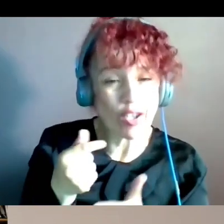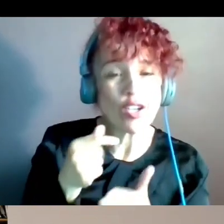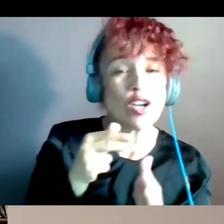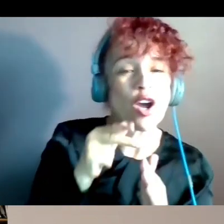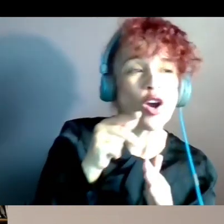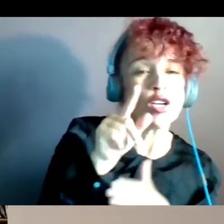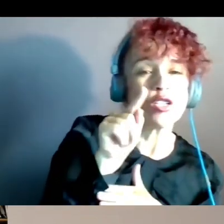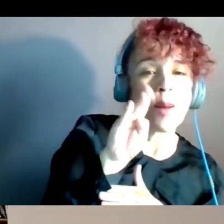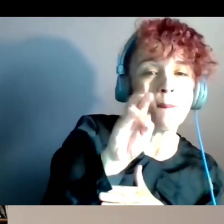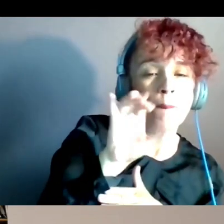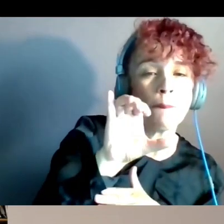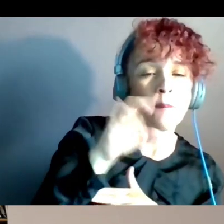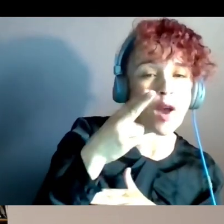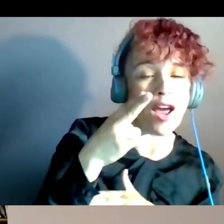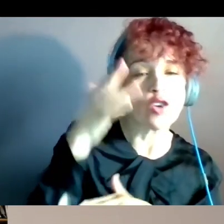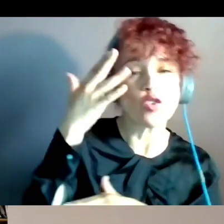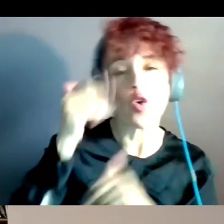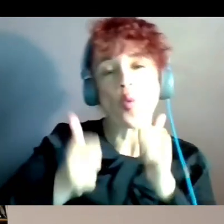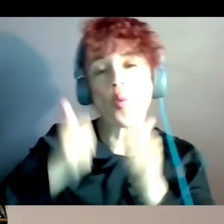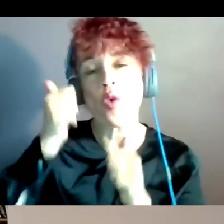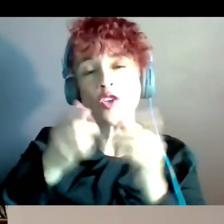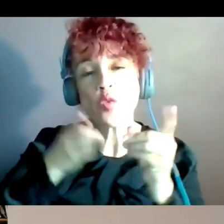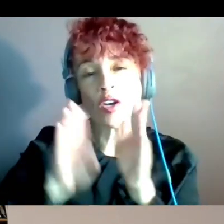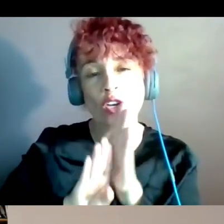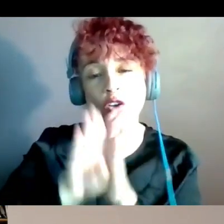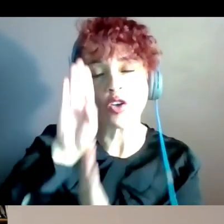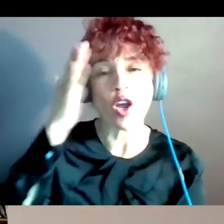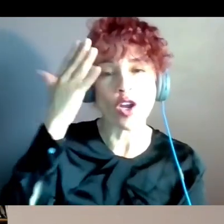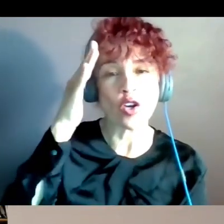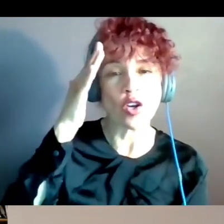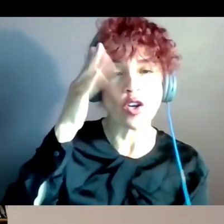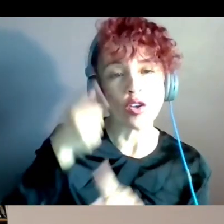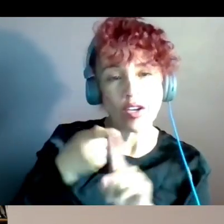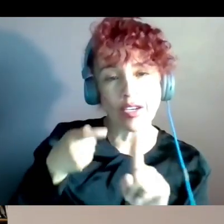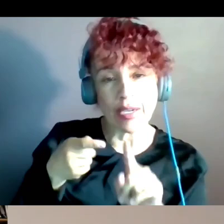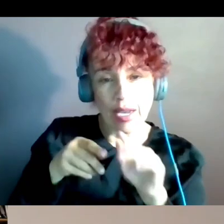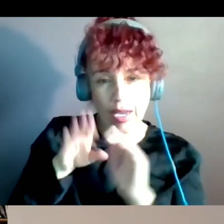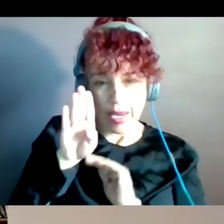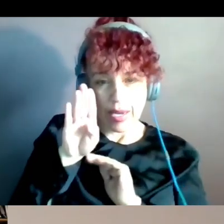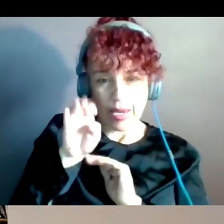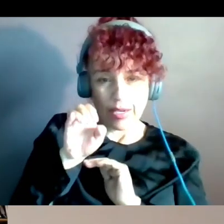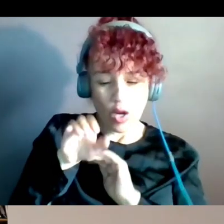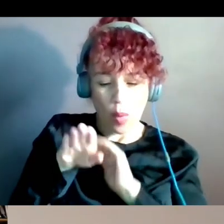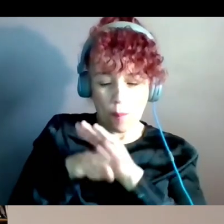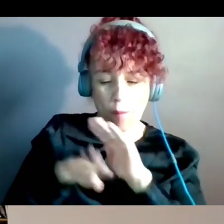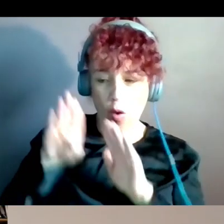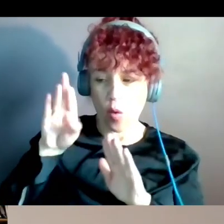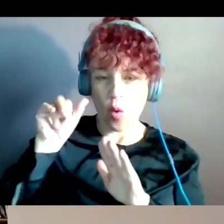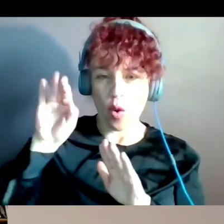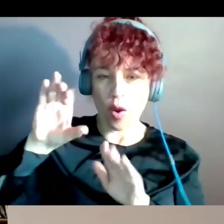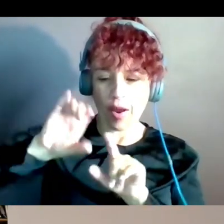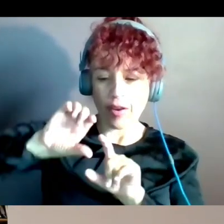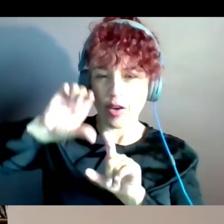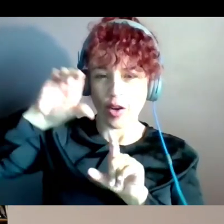or the trunk, which direction the tree grew in. Because if you are cutting from the base of the tree or branch out towards